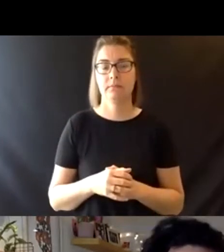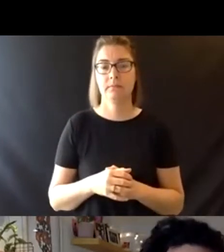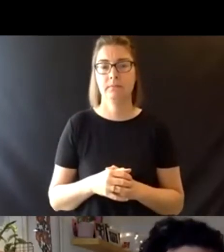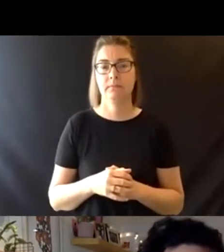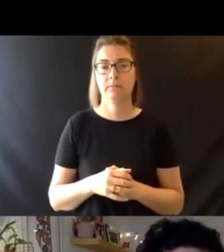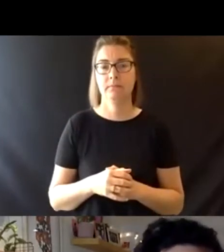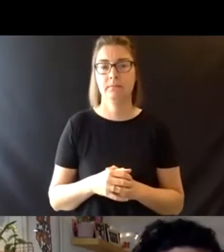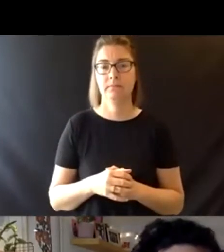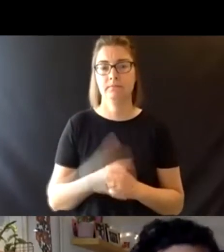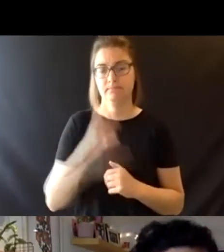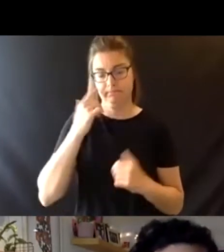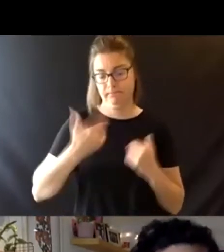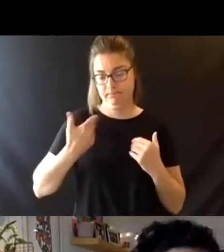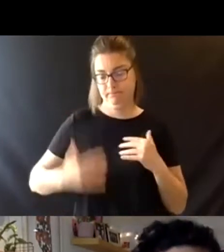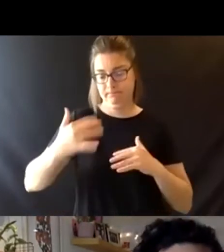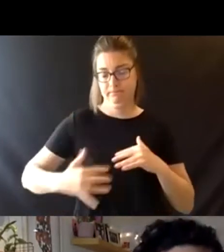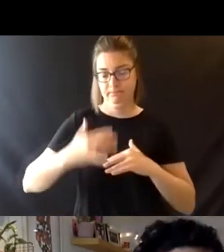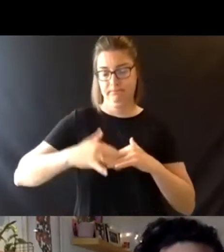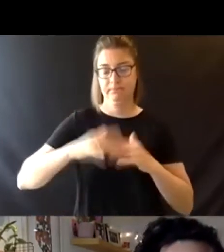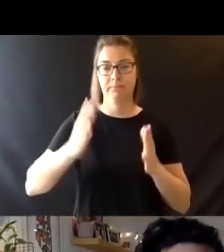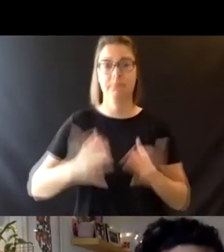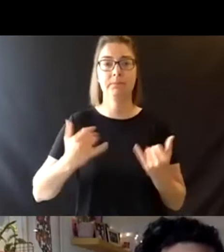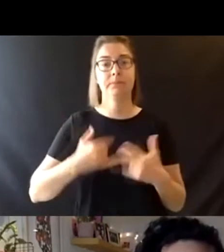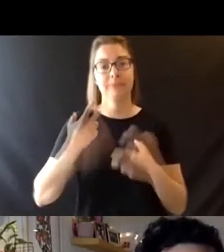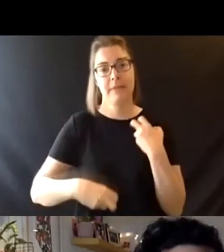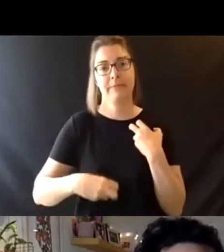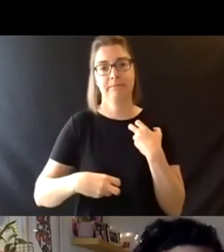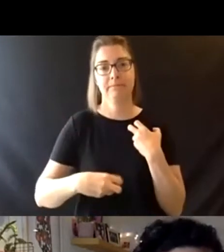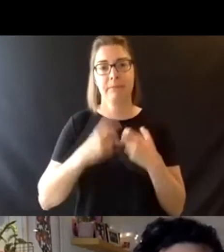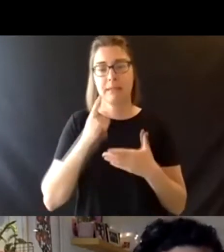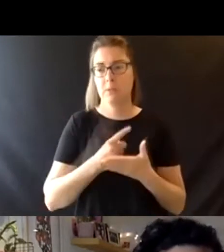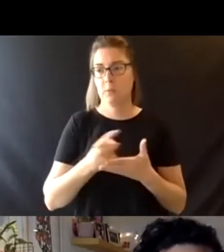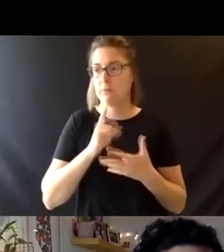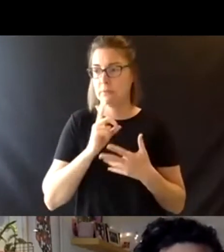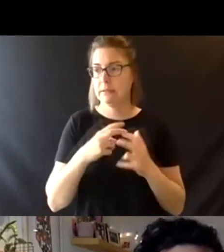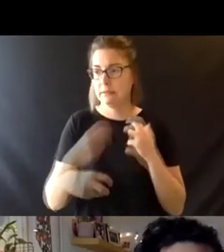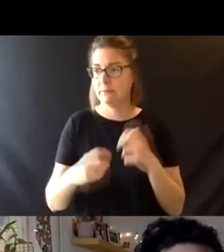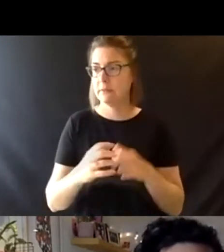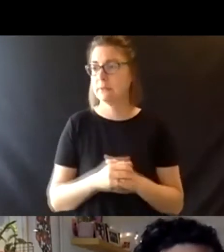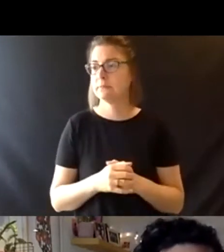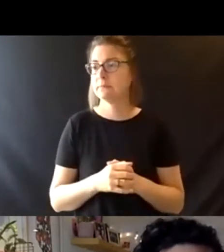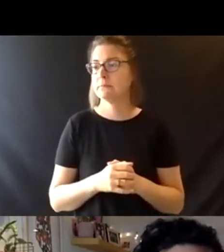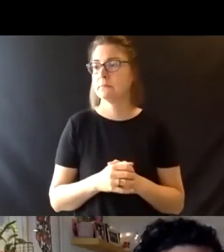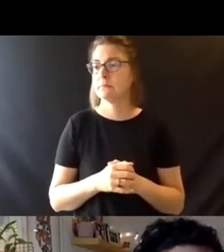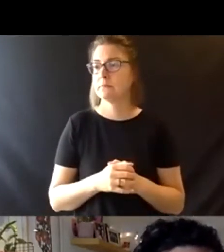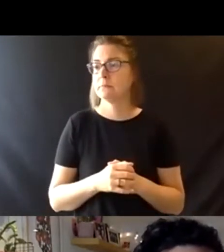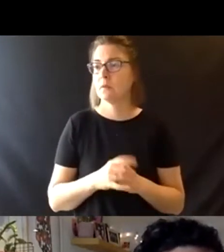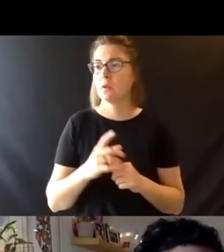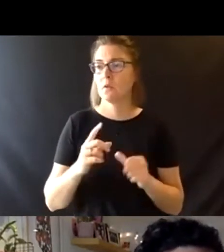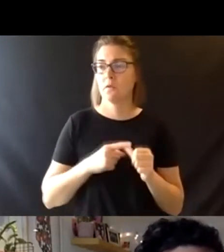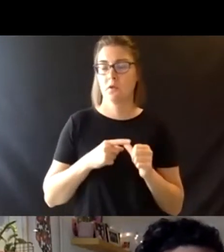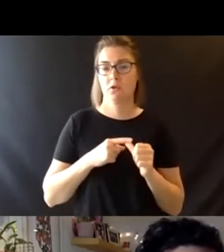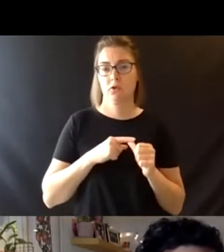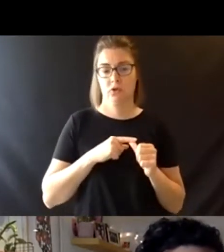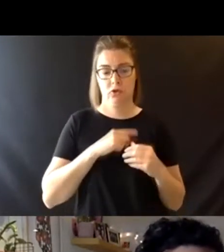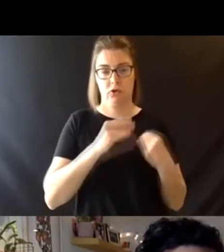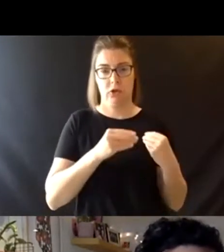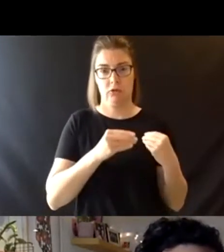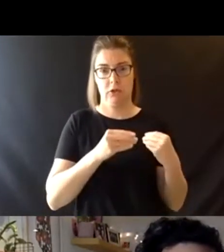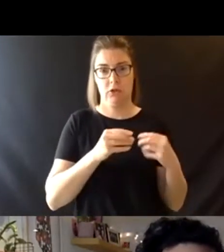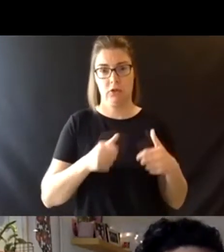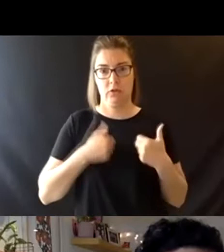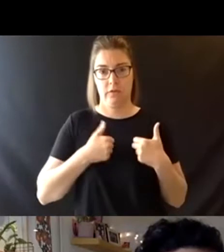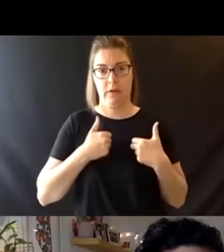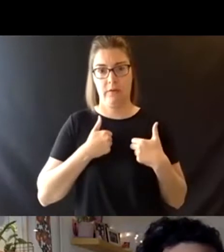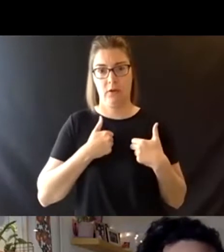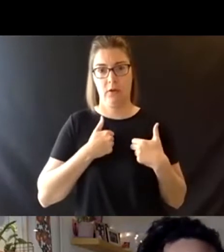as an Indigenous person. It's really a difficult time for me this week. And so as a first generation survivor of the Indian residential school systems,